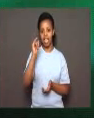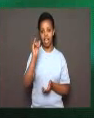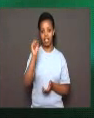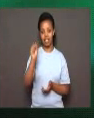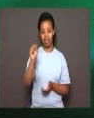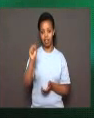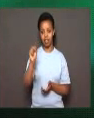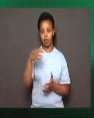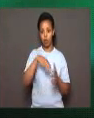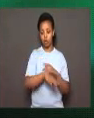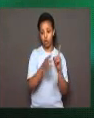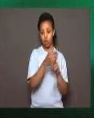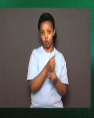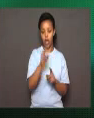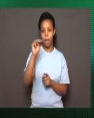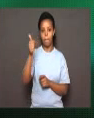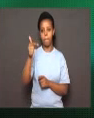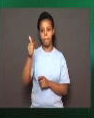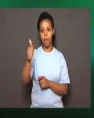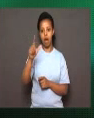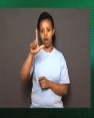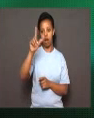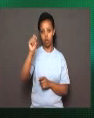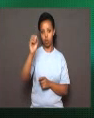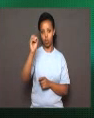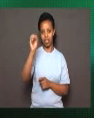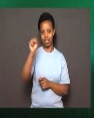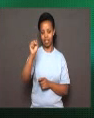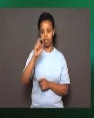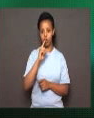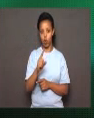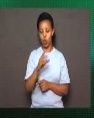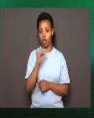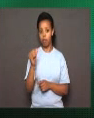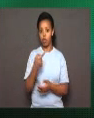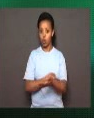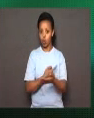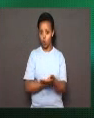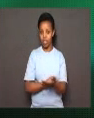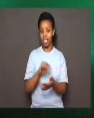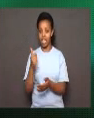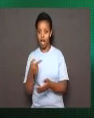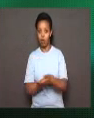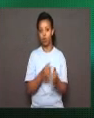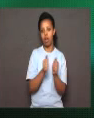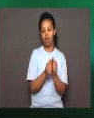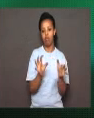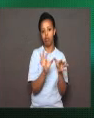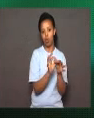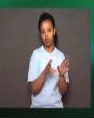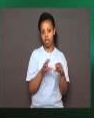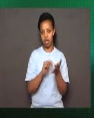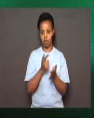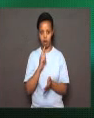Disaccharides include maltose, which is glucose bonded with glucose.